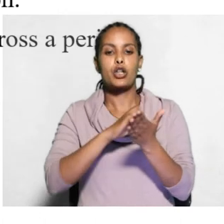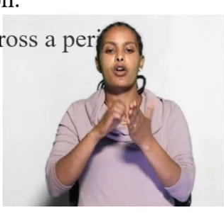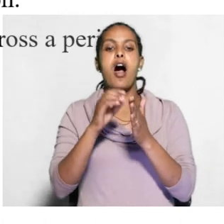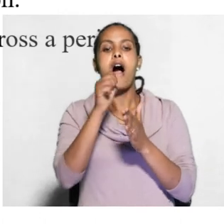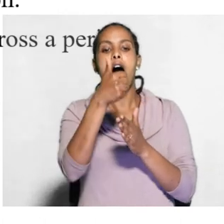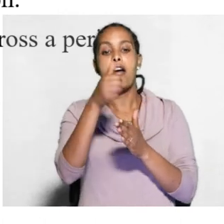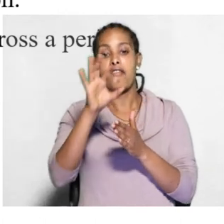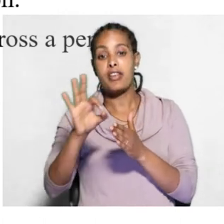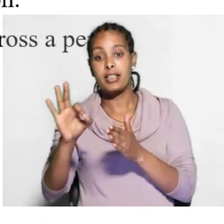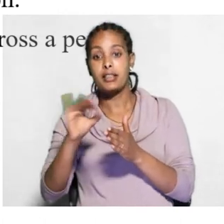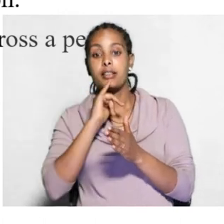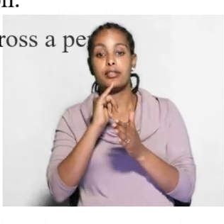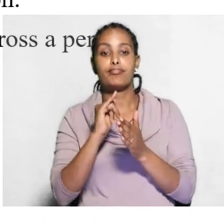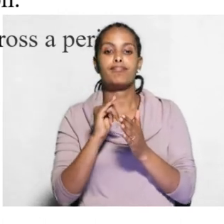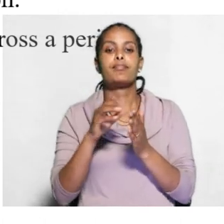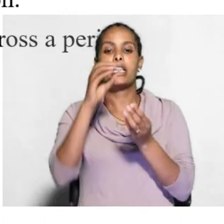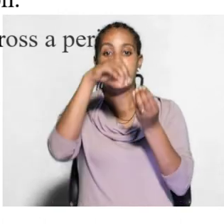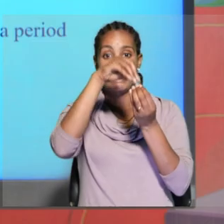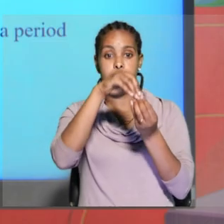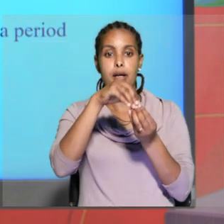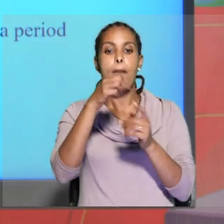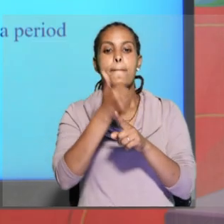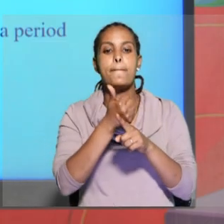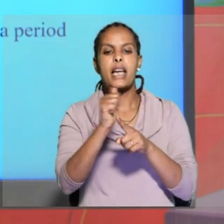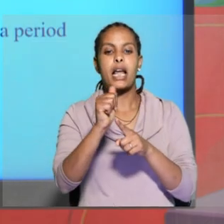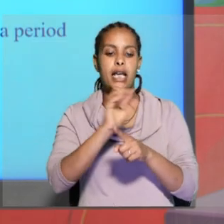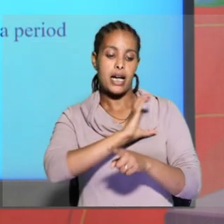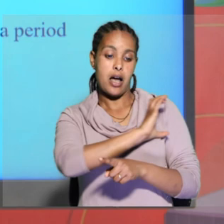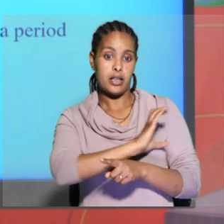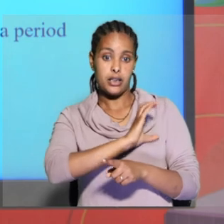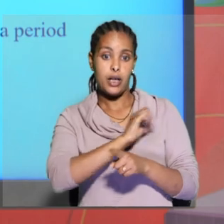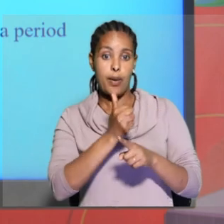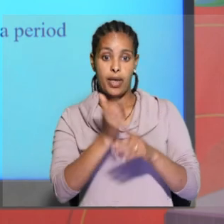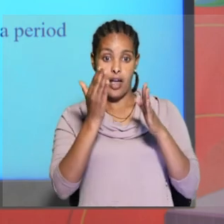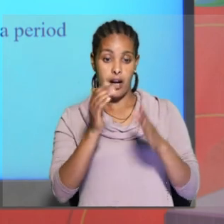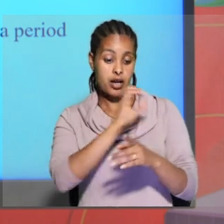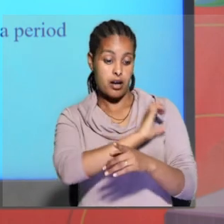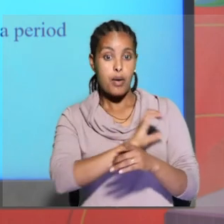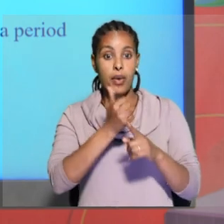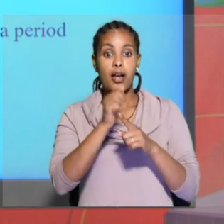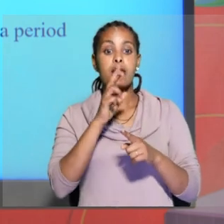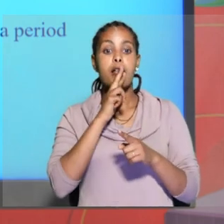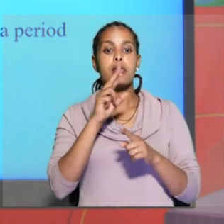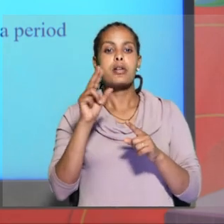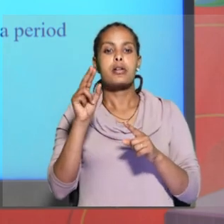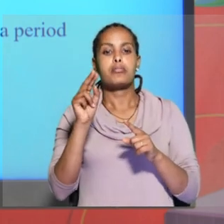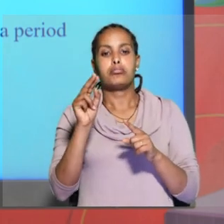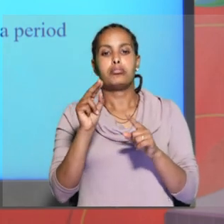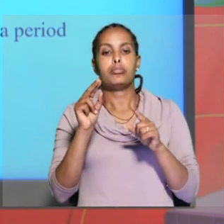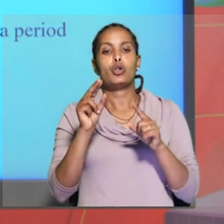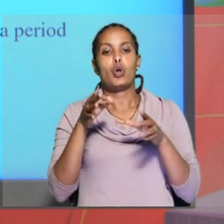affinity increase. Metallic character. We know that metals are known by losing